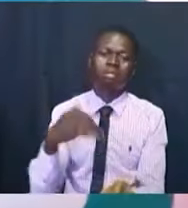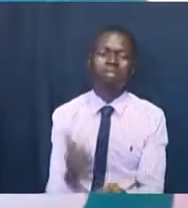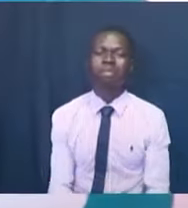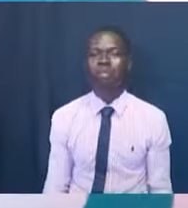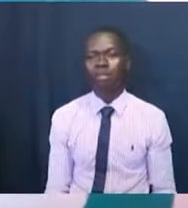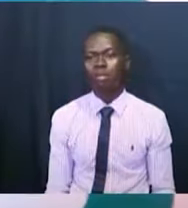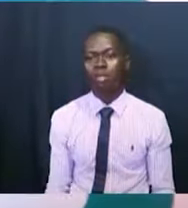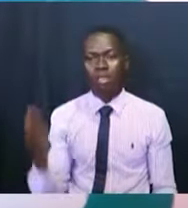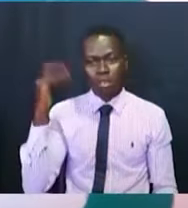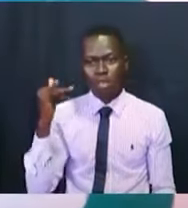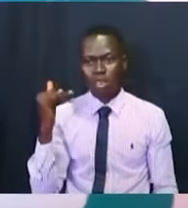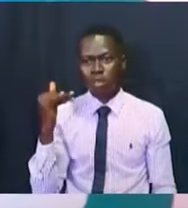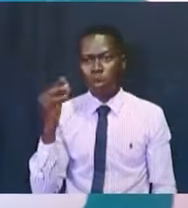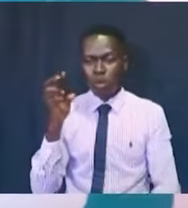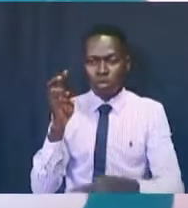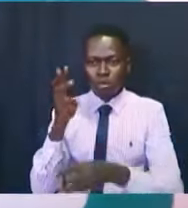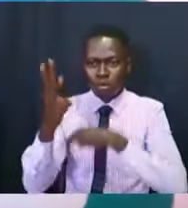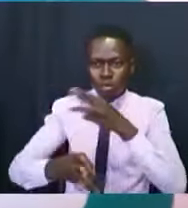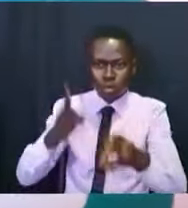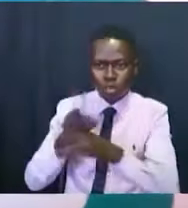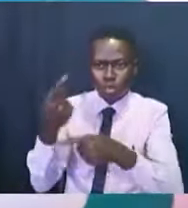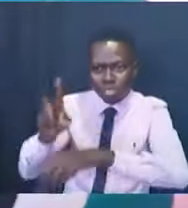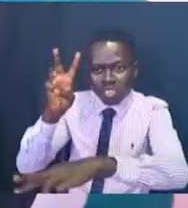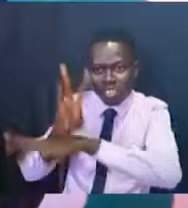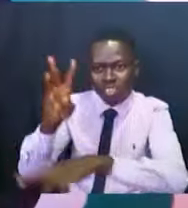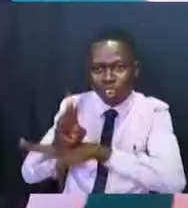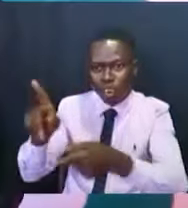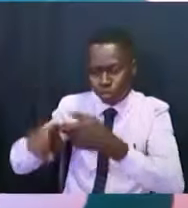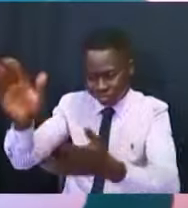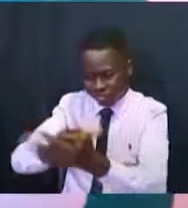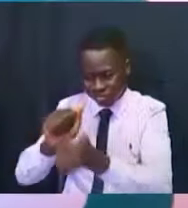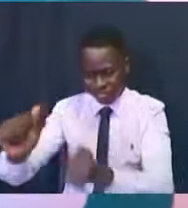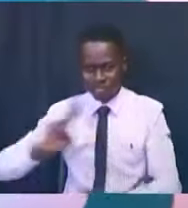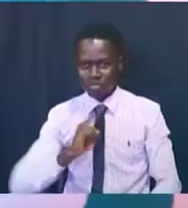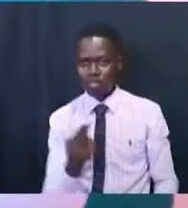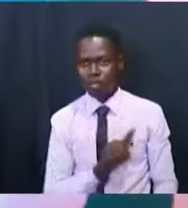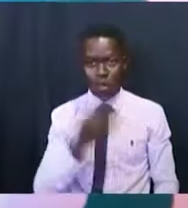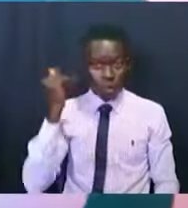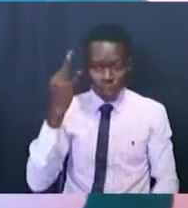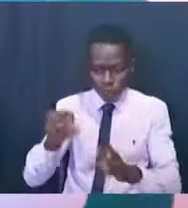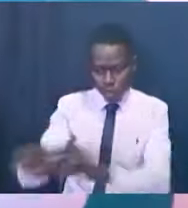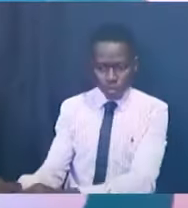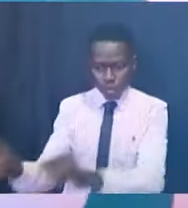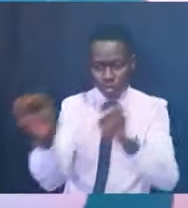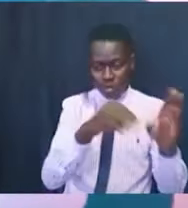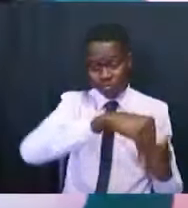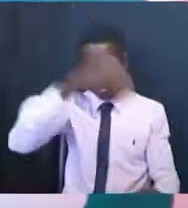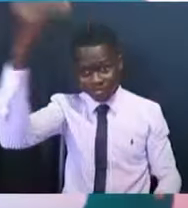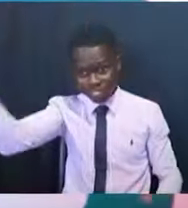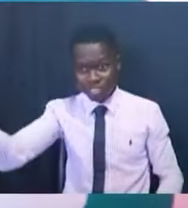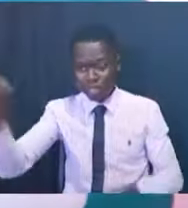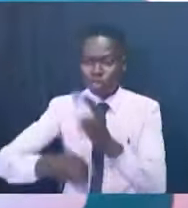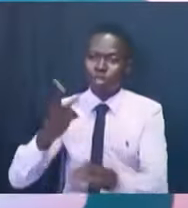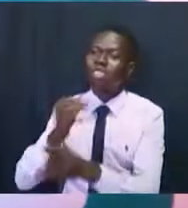world threatens to excuse us into its mold. Because see, when you go out there, the world is not just there